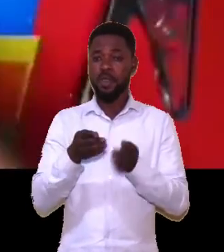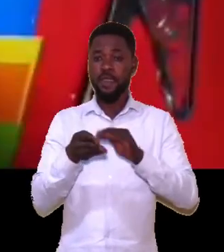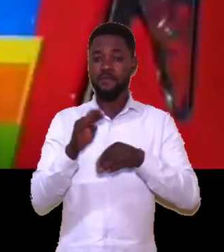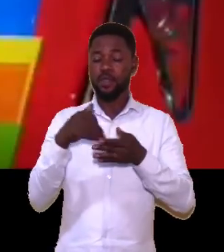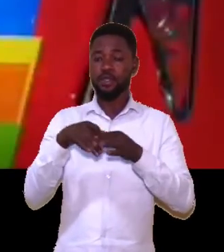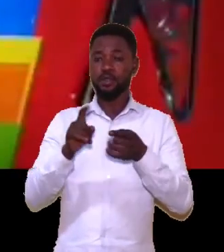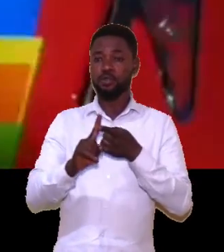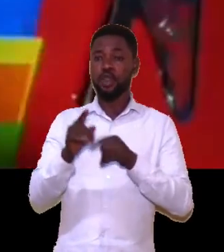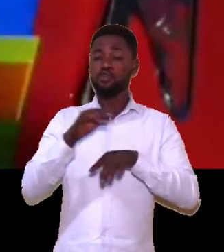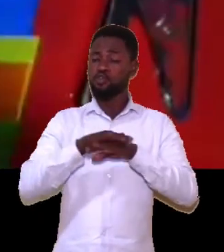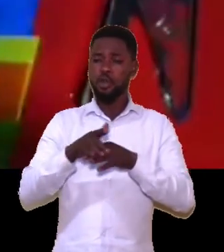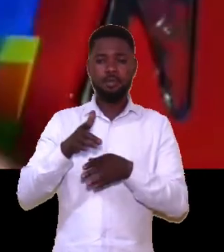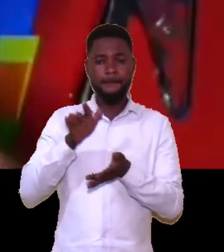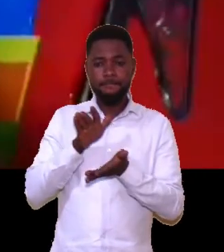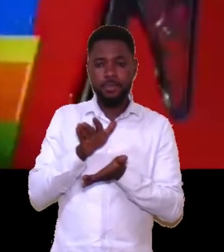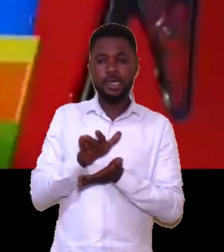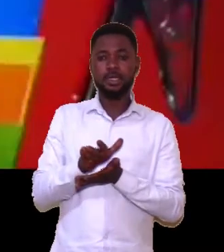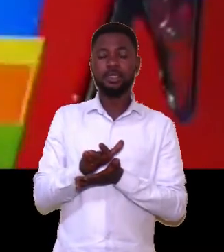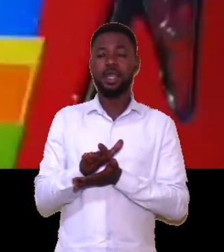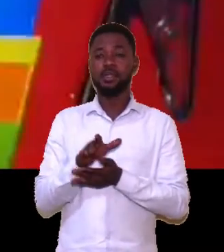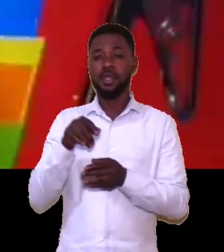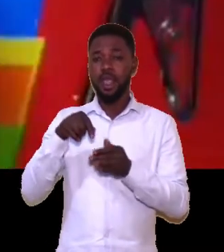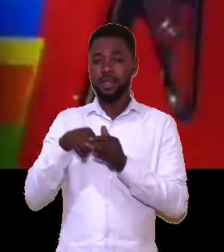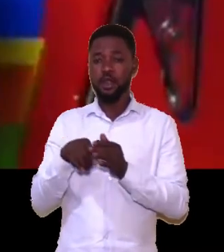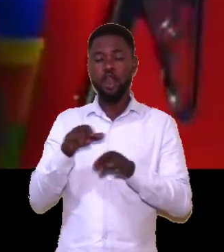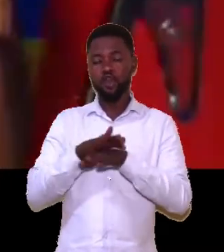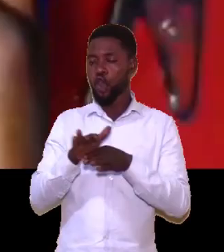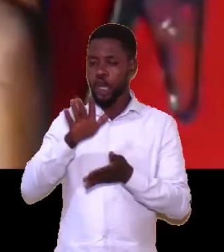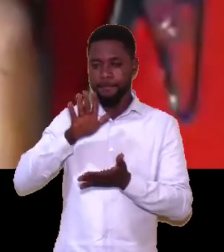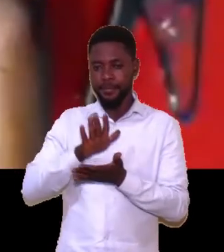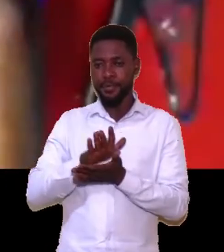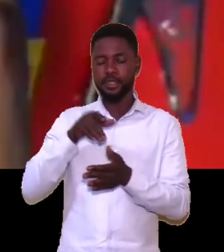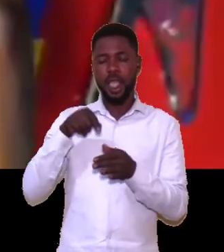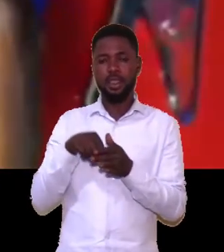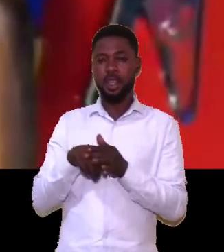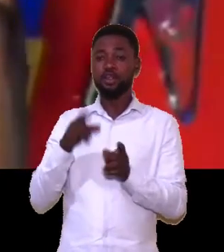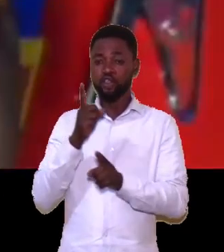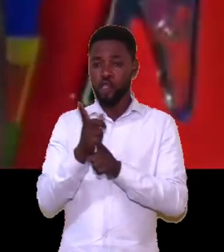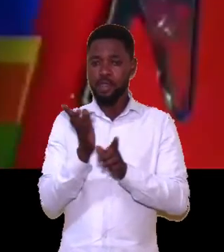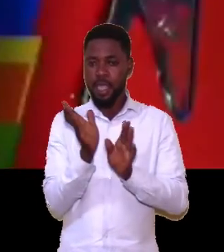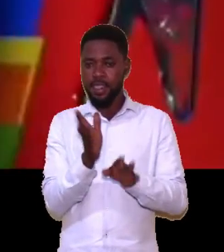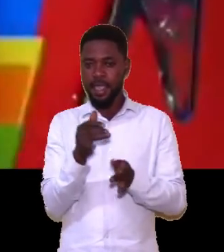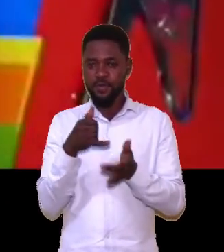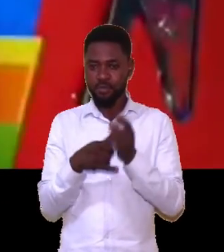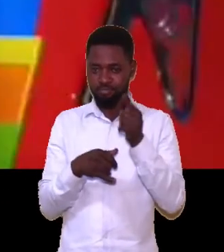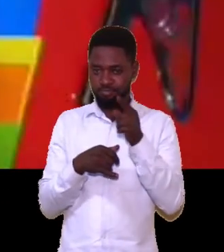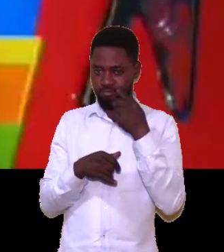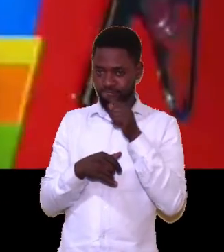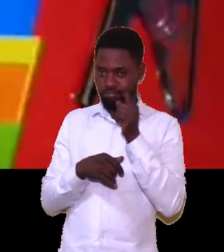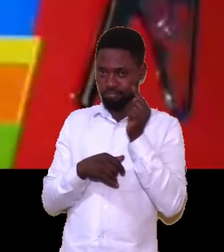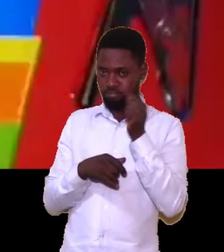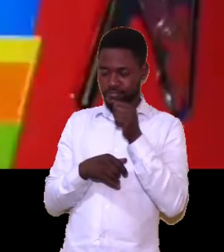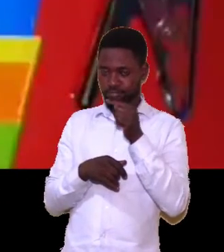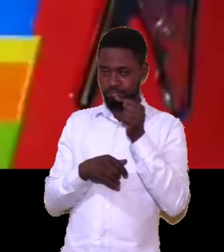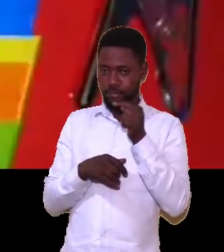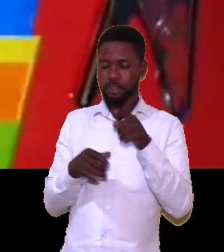to fold this into two. Remember, don't press this side down, don't press it down, just leave it. Okay,